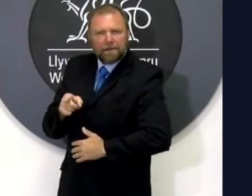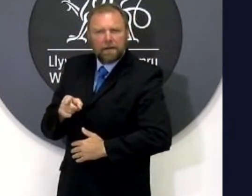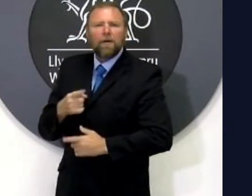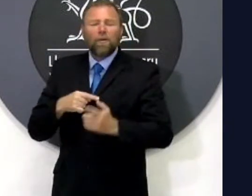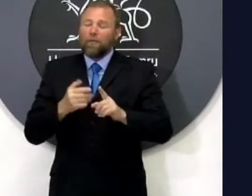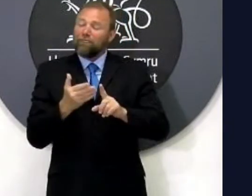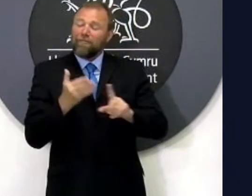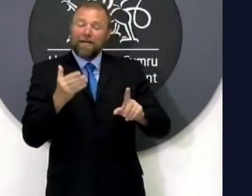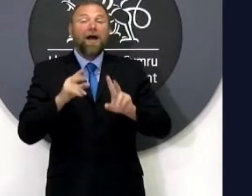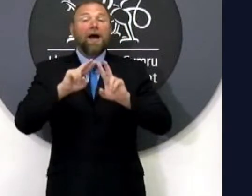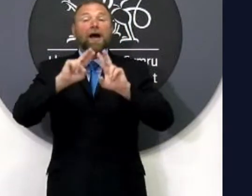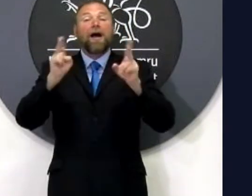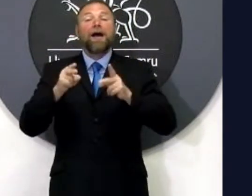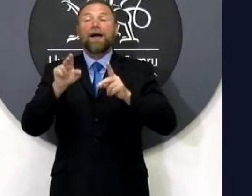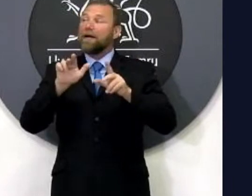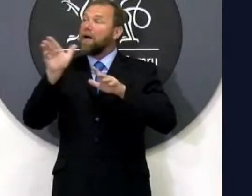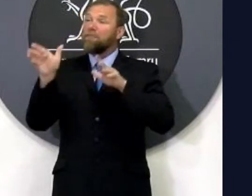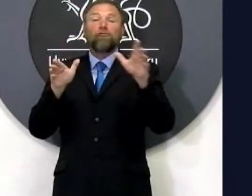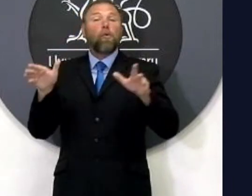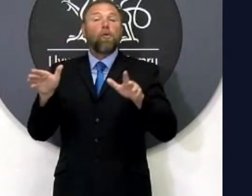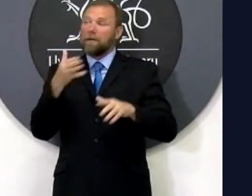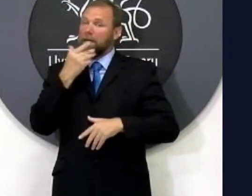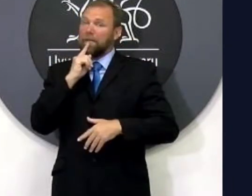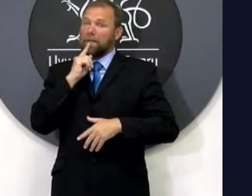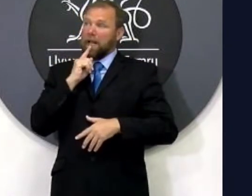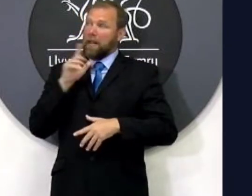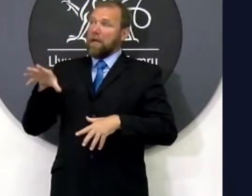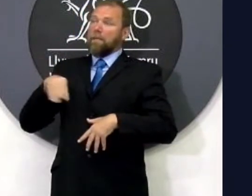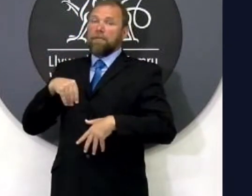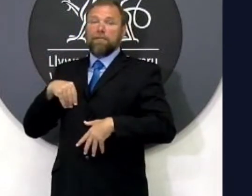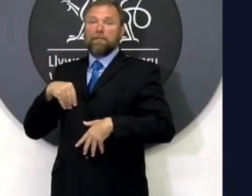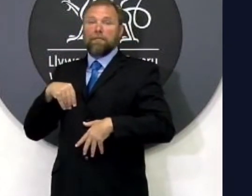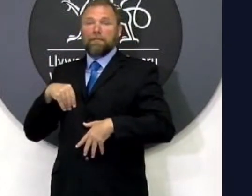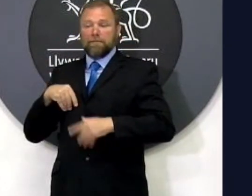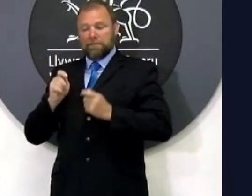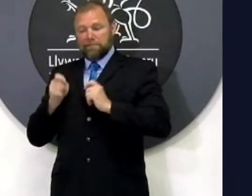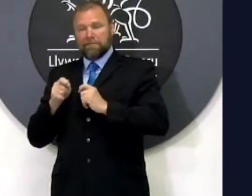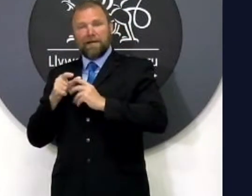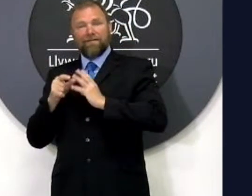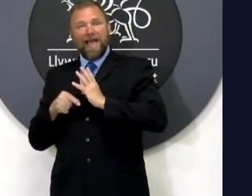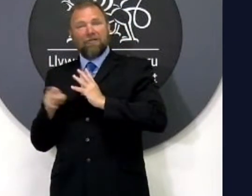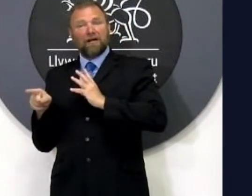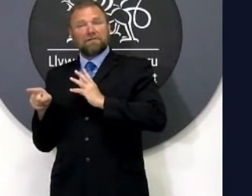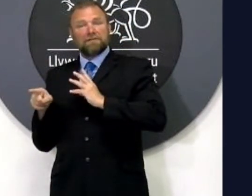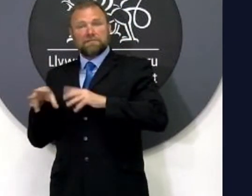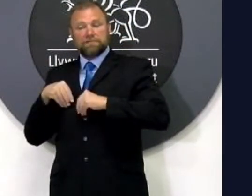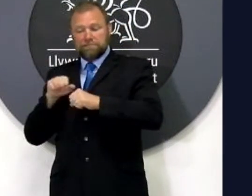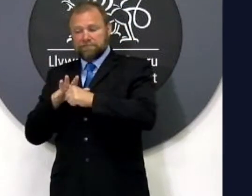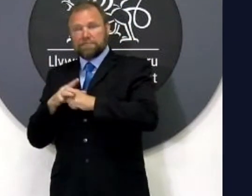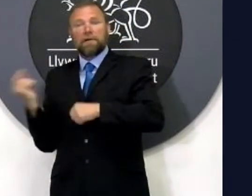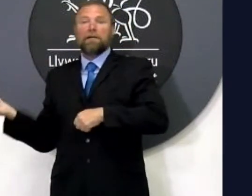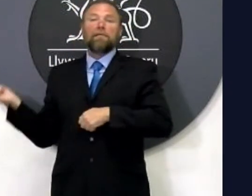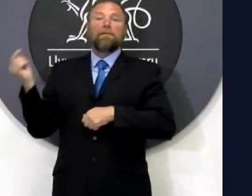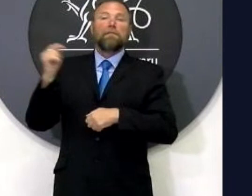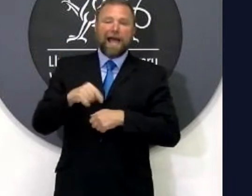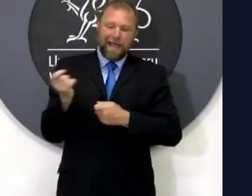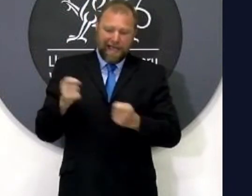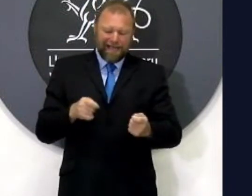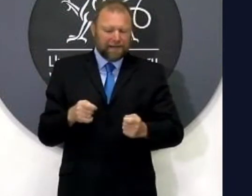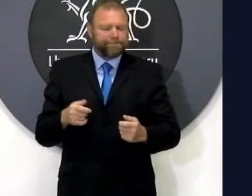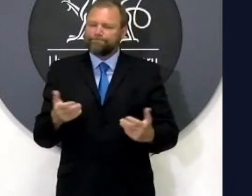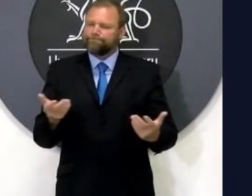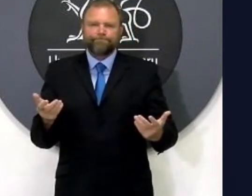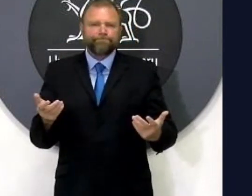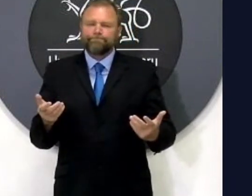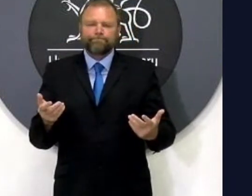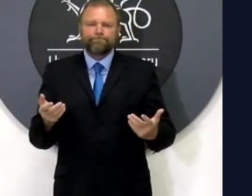and that really speaks to the Minister's point, and it's the clearest possible evidence that we have that the Welsh Government's position, which is very